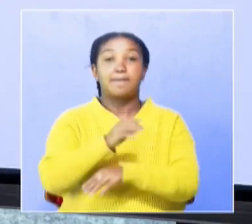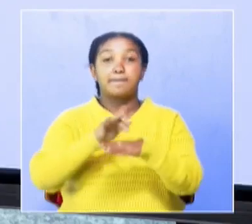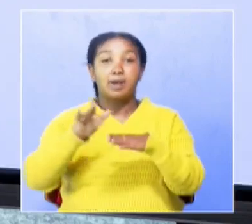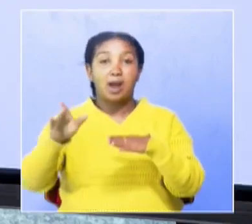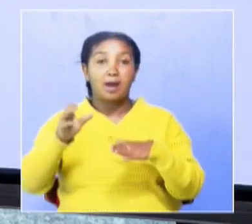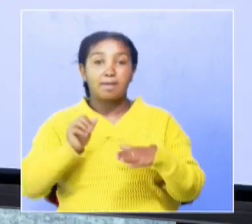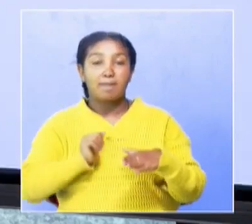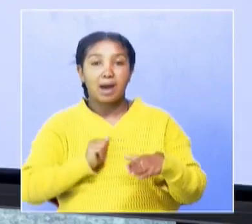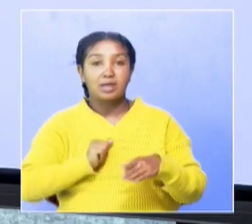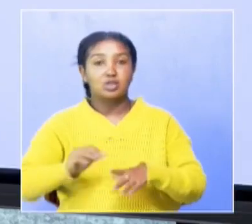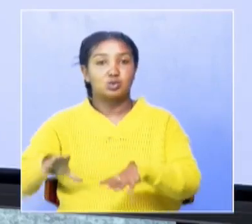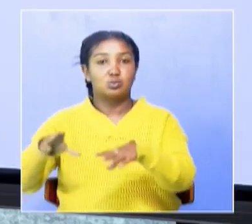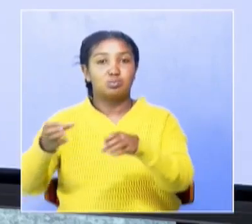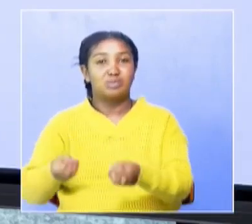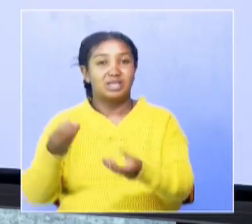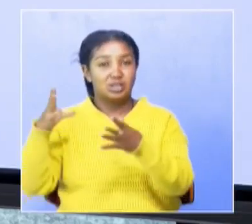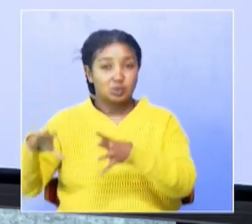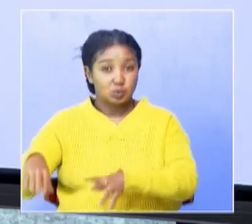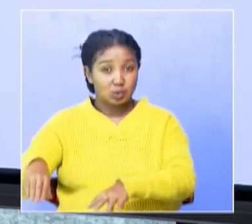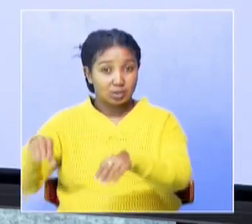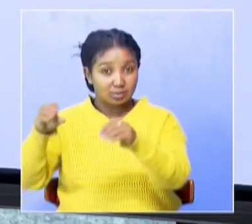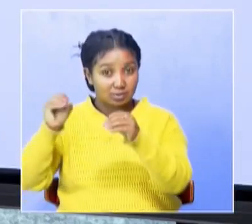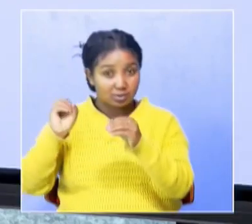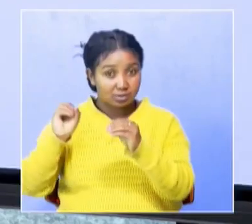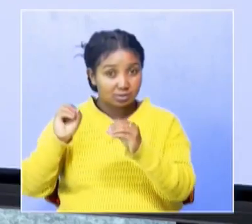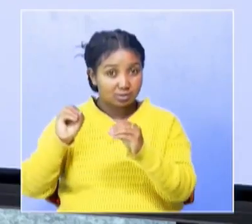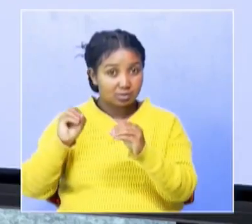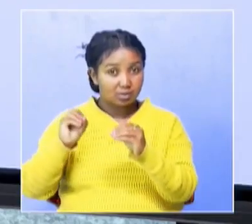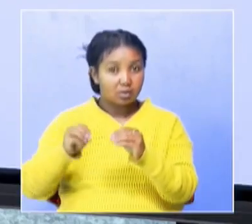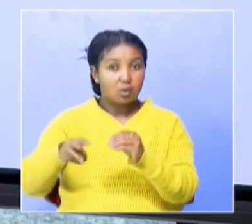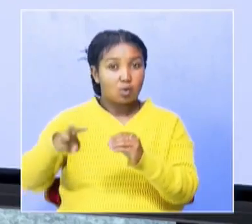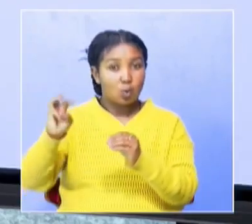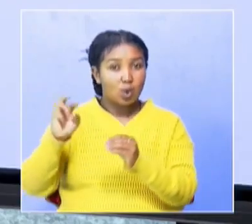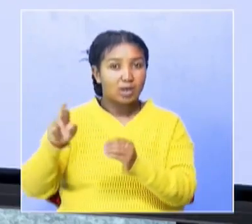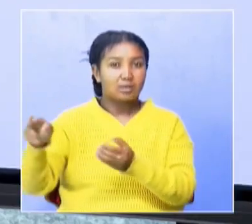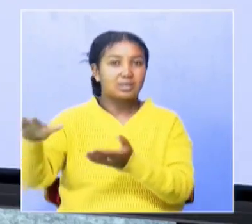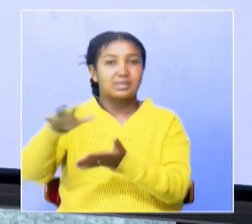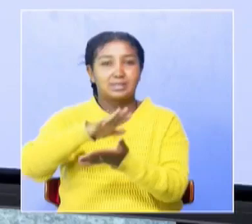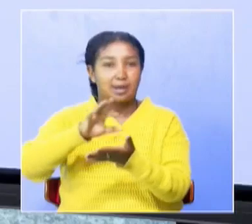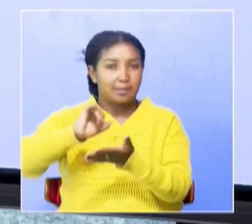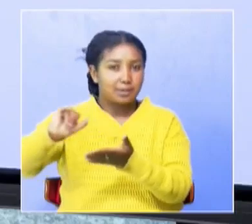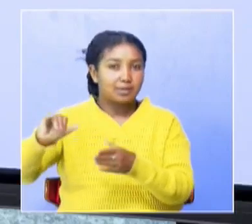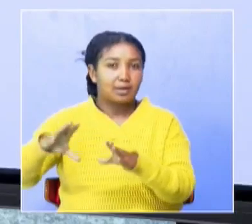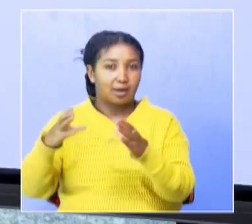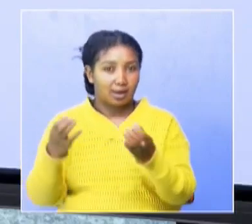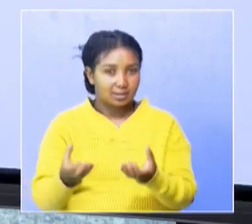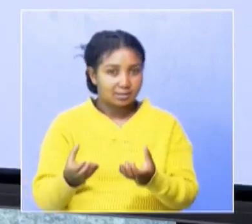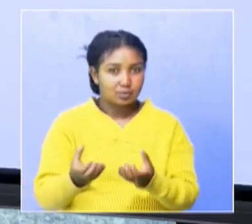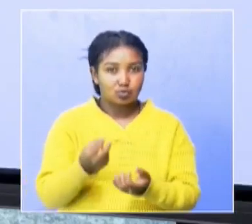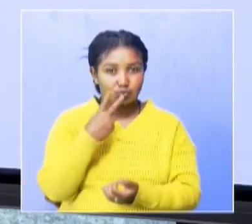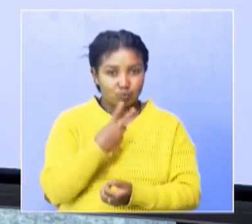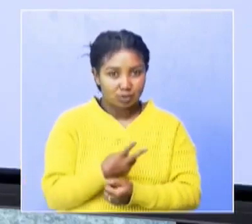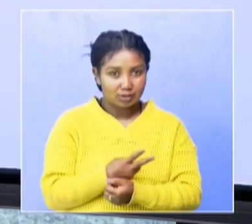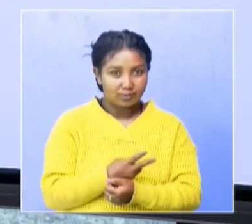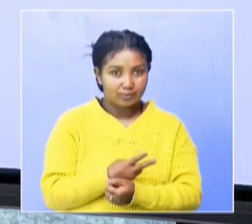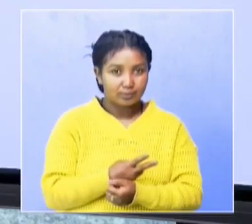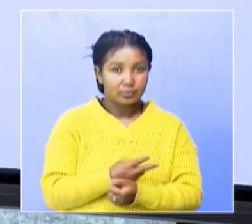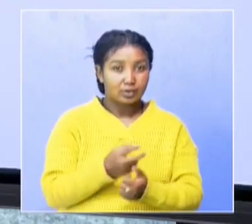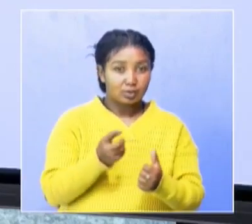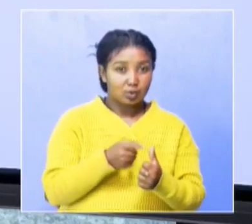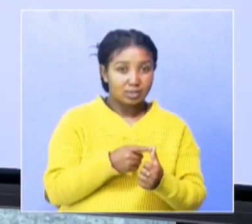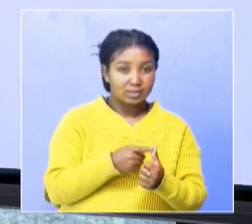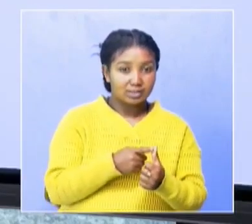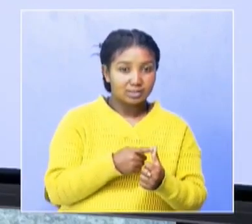Blank my students, many students were disturbing the class. Look, this one